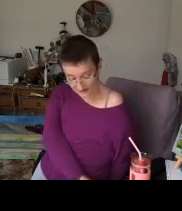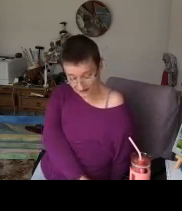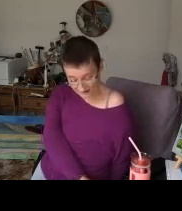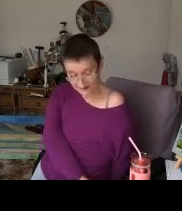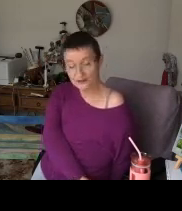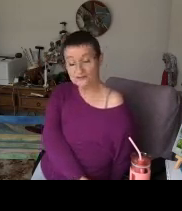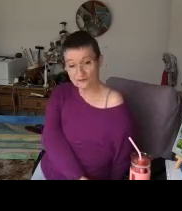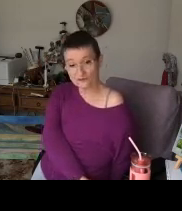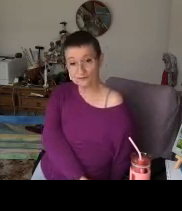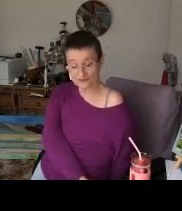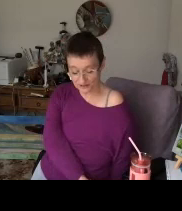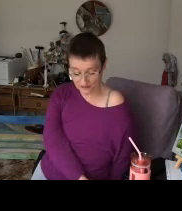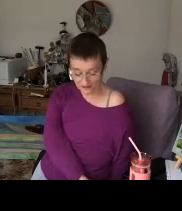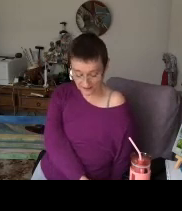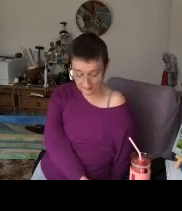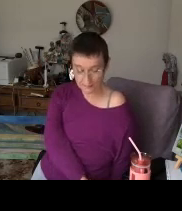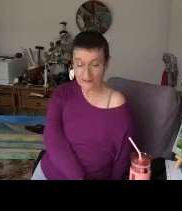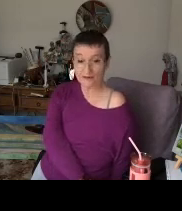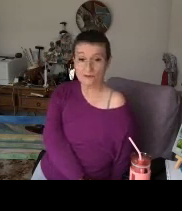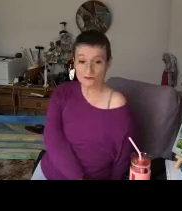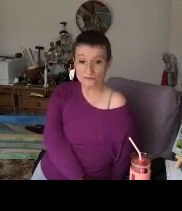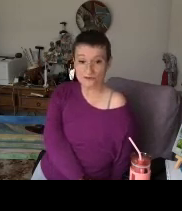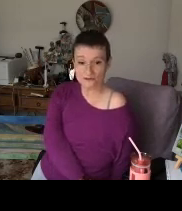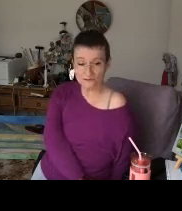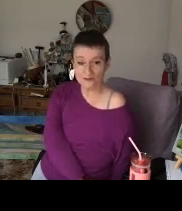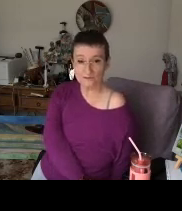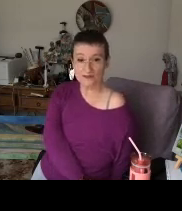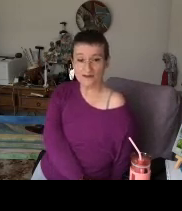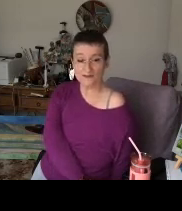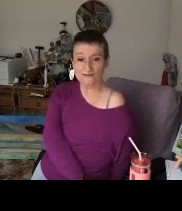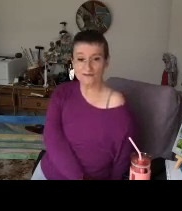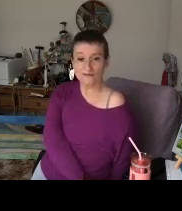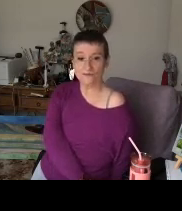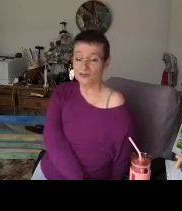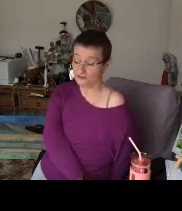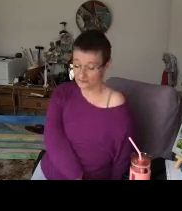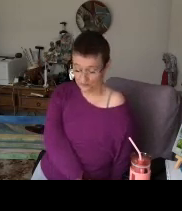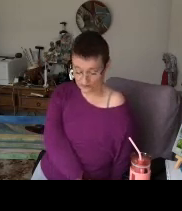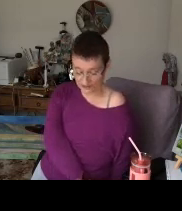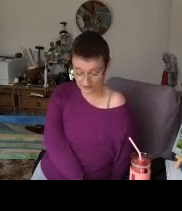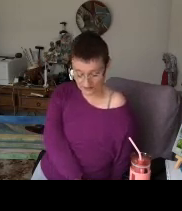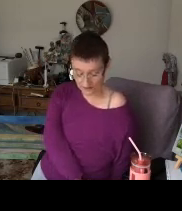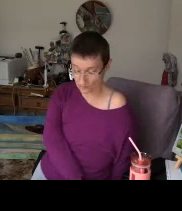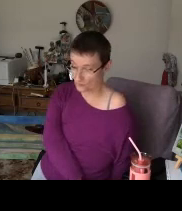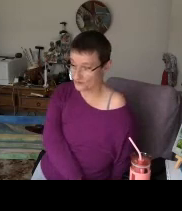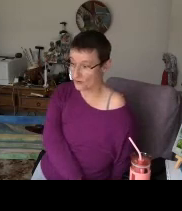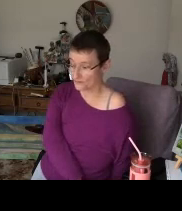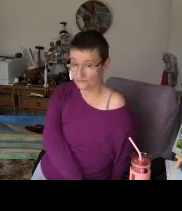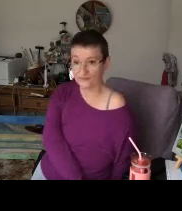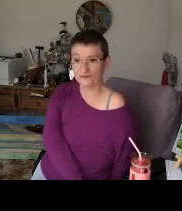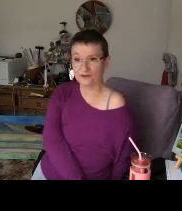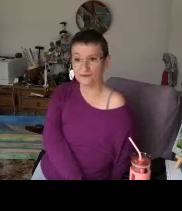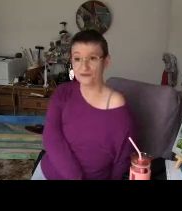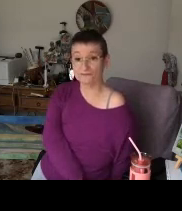2019 hit, of course, the pandemic hit. What did we do? We we had to focus in on what we